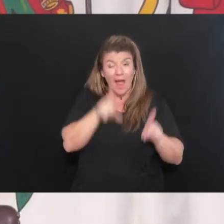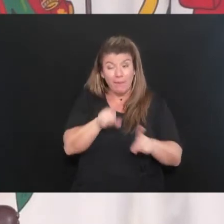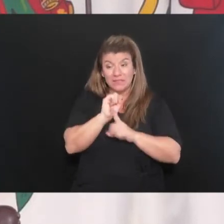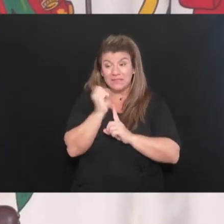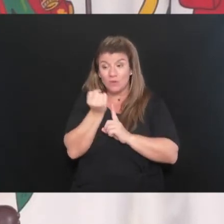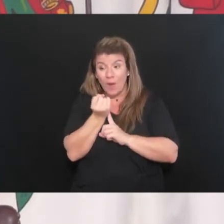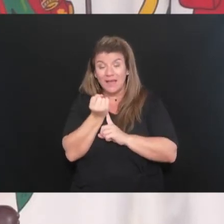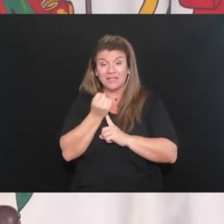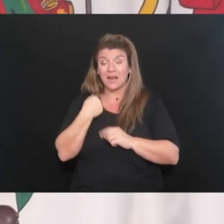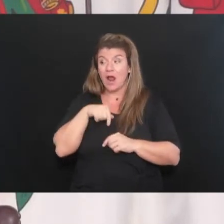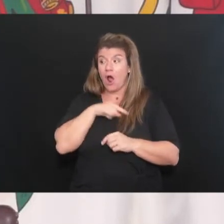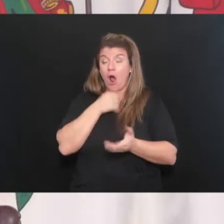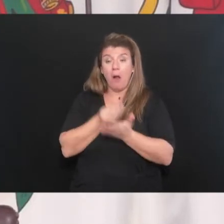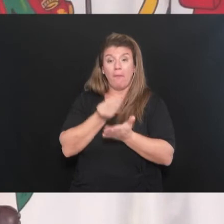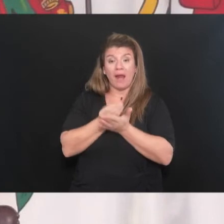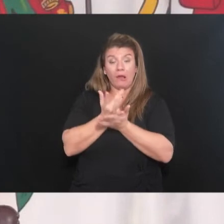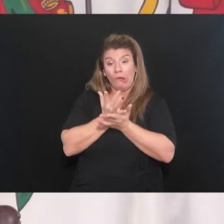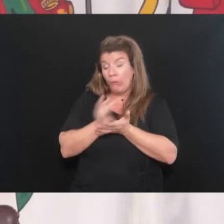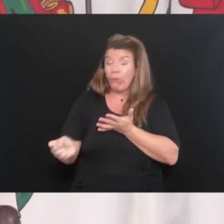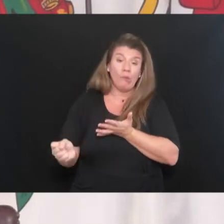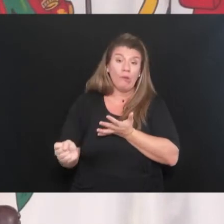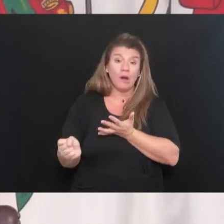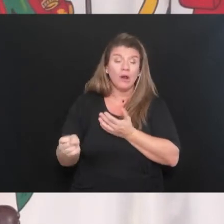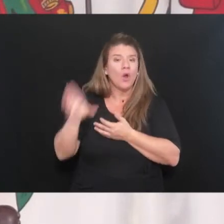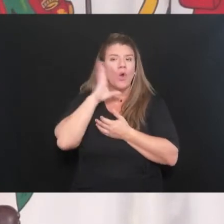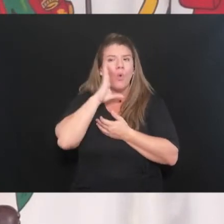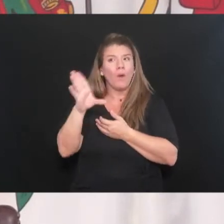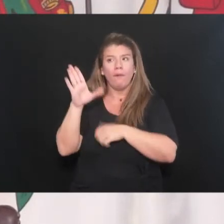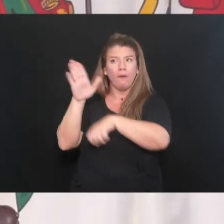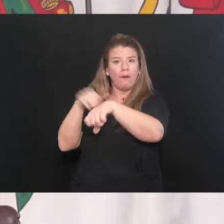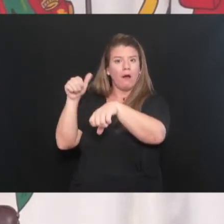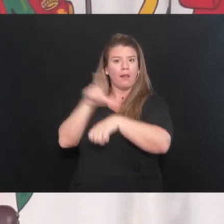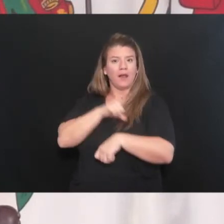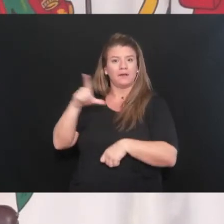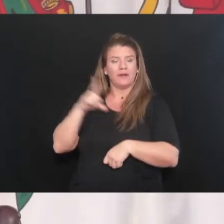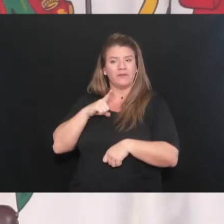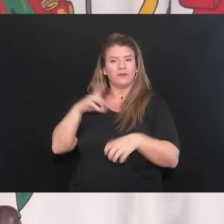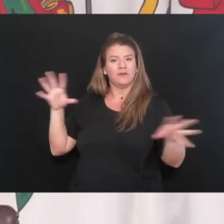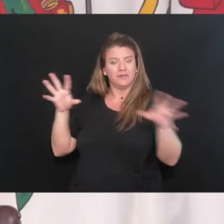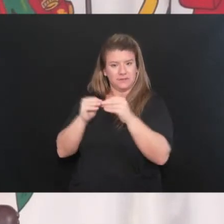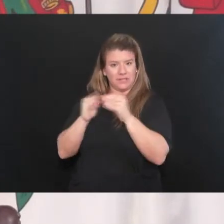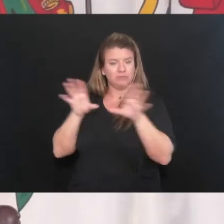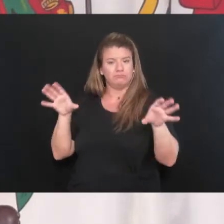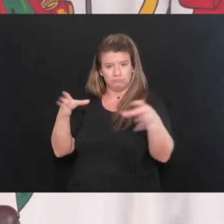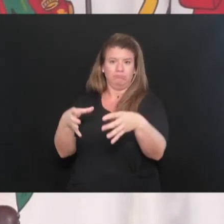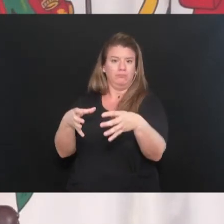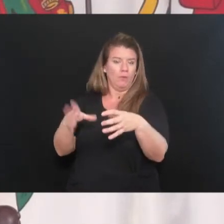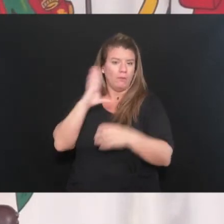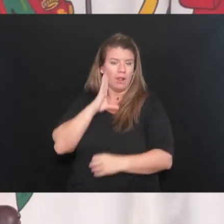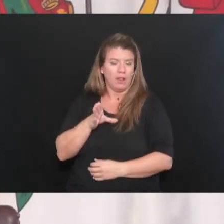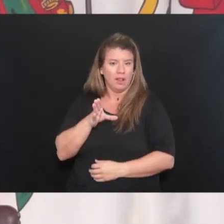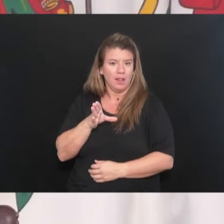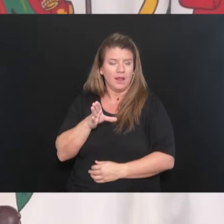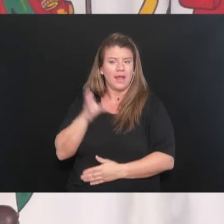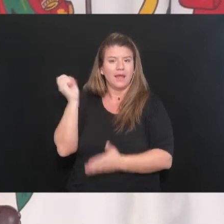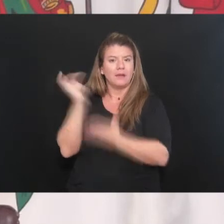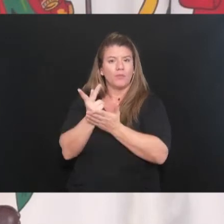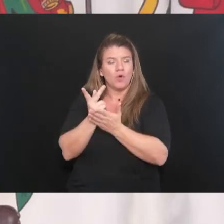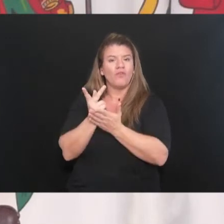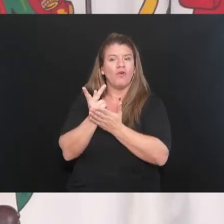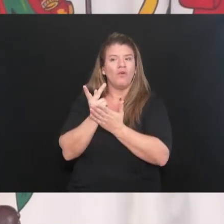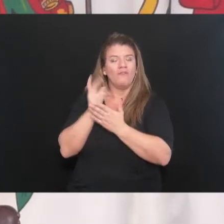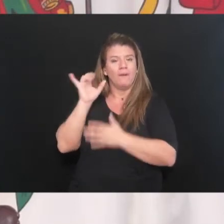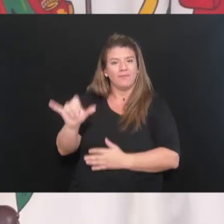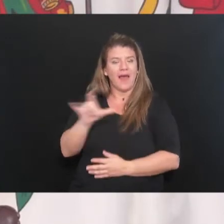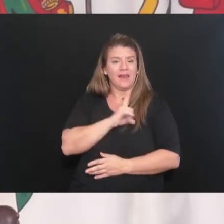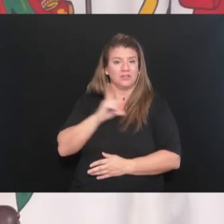we have exhausted all those dollars, we'll surely call the legislature back in and get approval from the legislature,